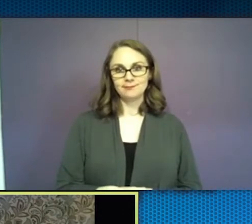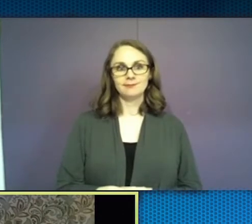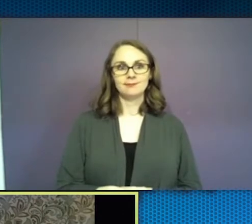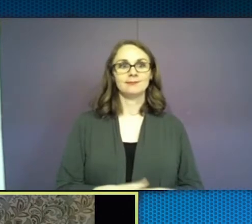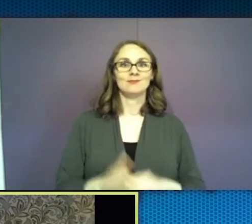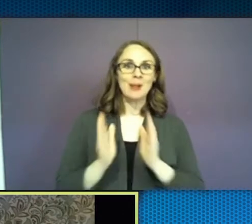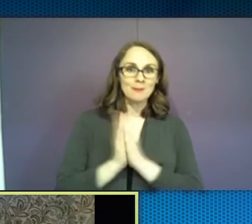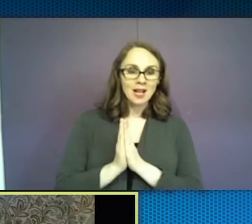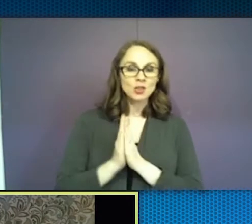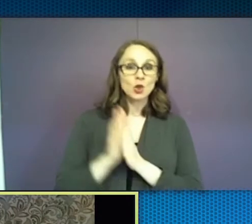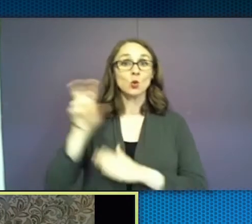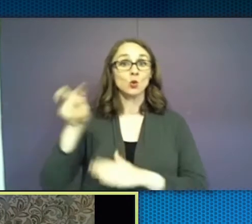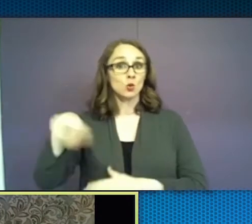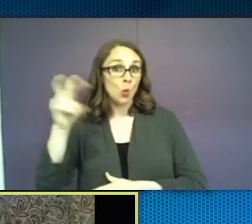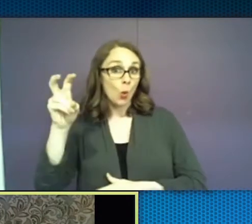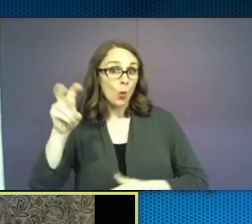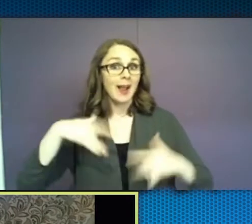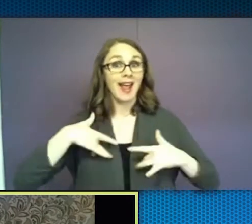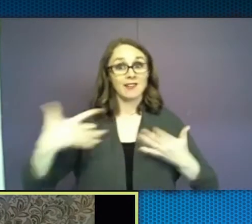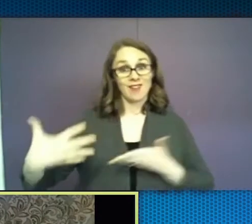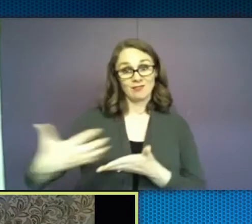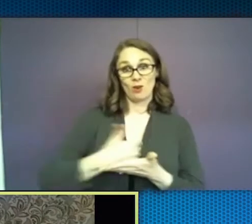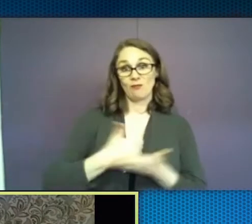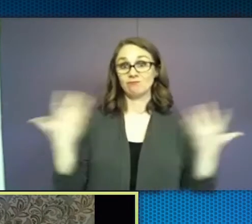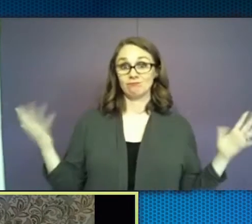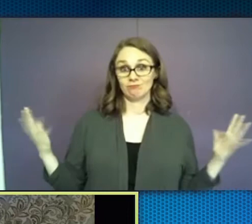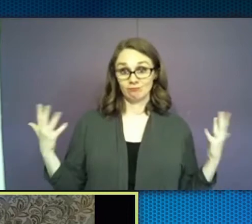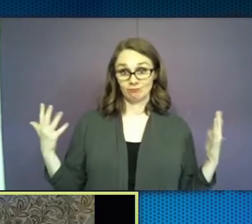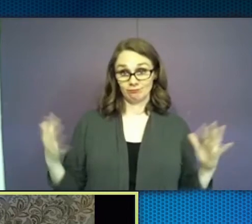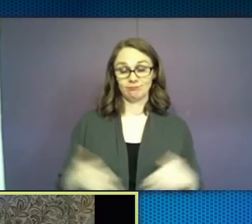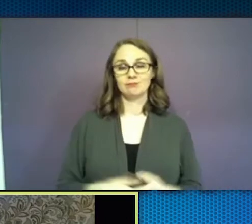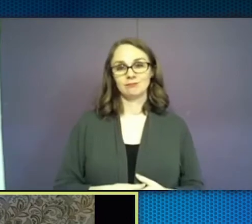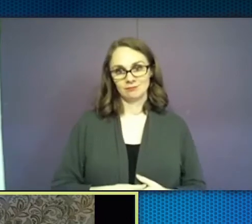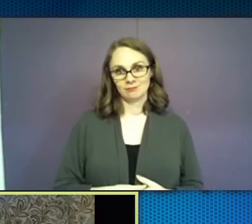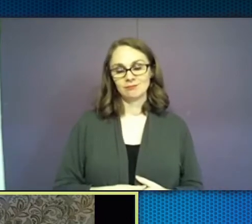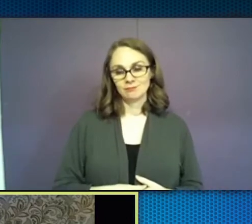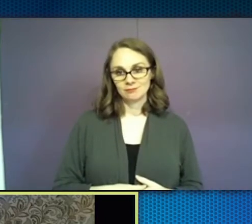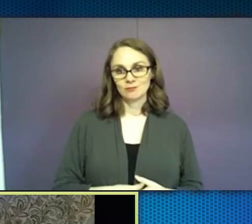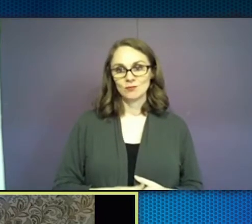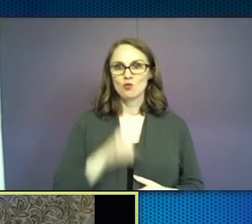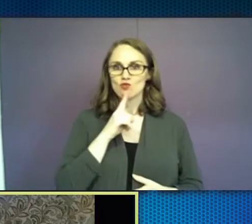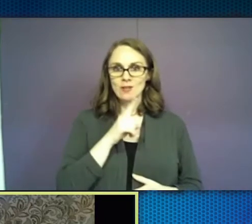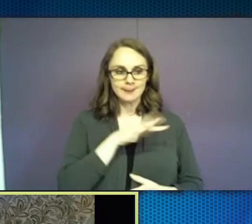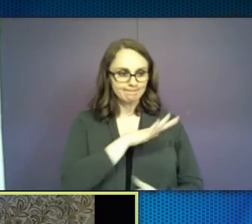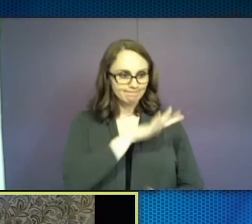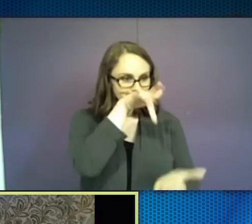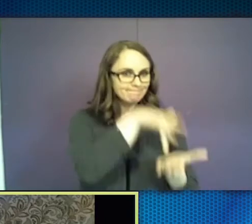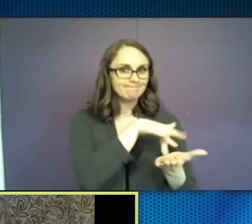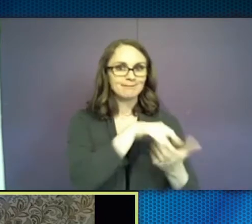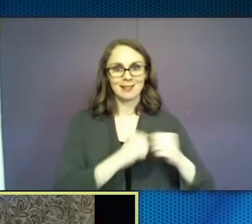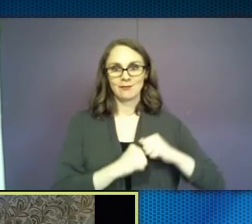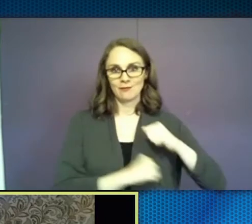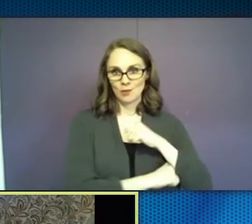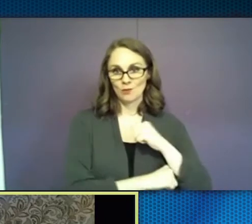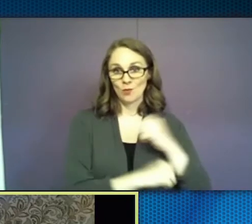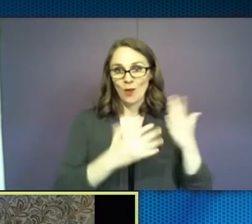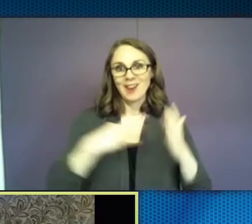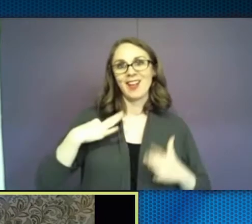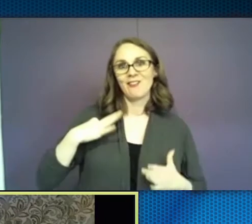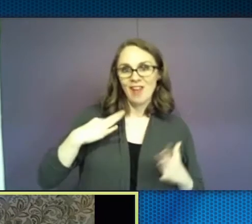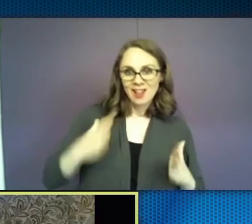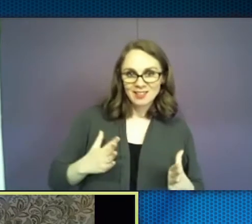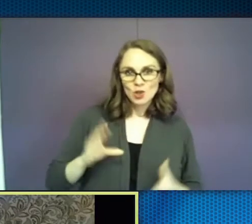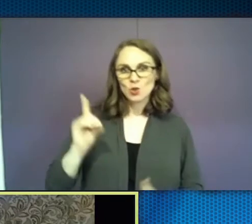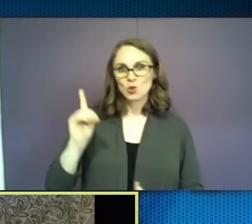bequests, tour and event profits. And really the heart and soul of the foundation are the volunteers and the